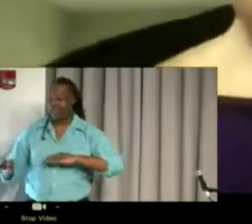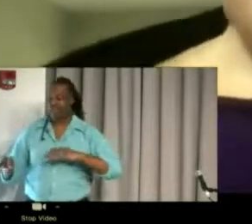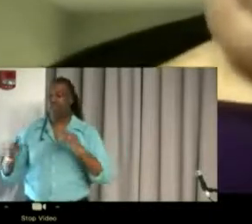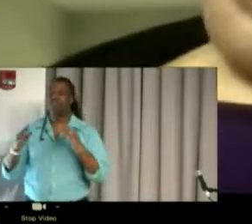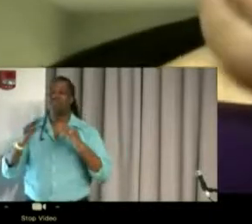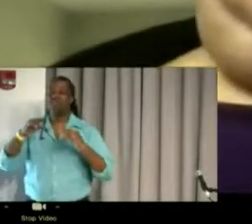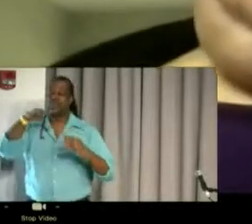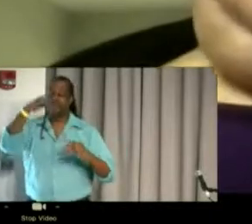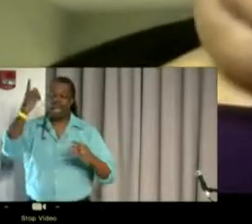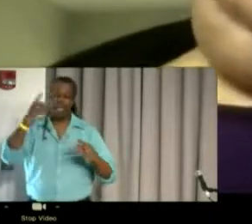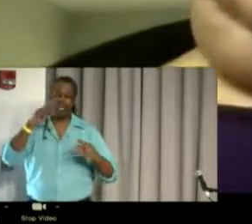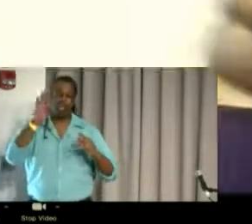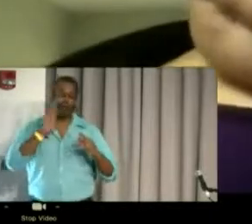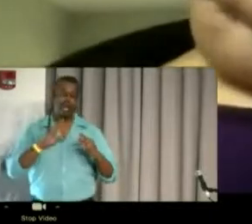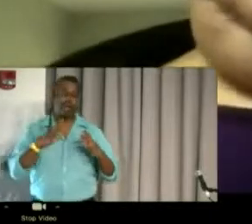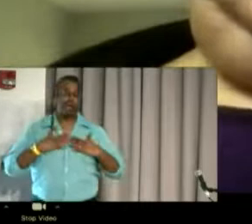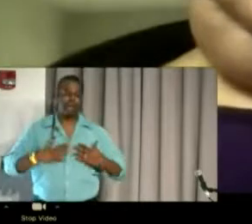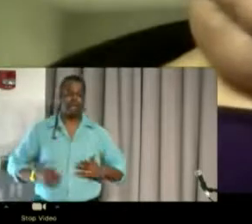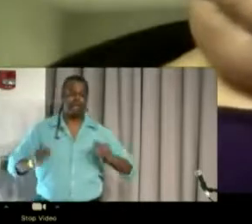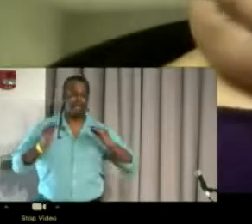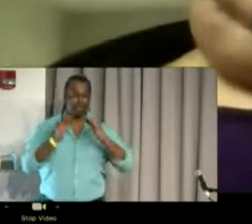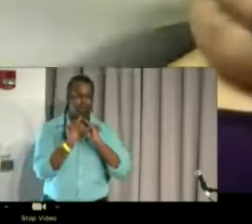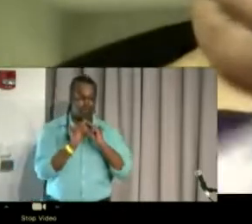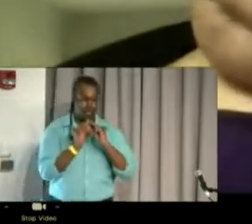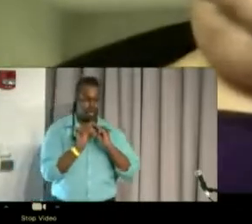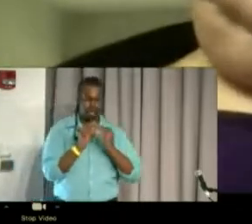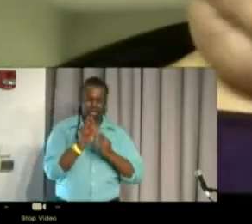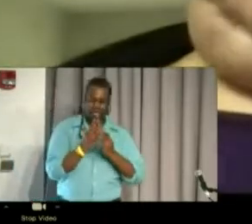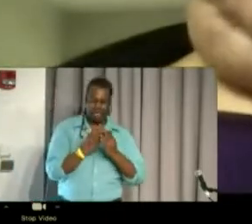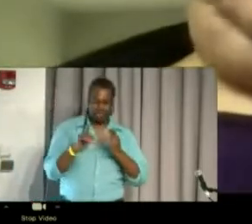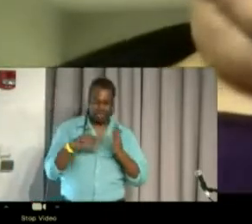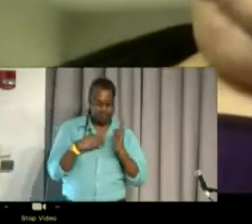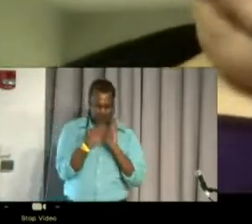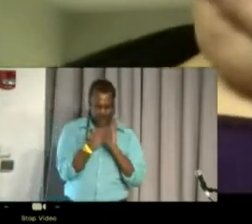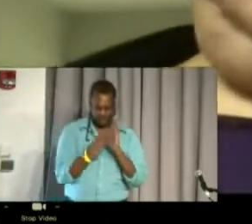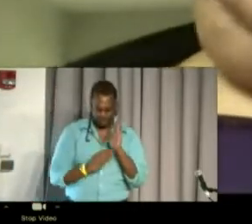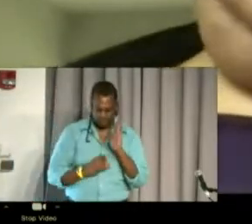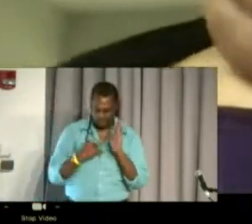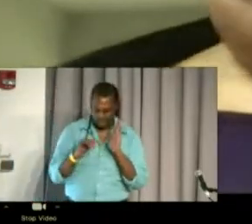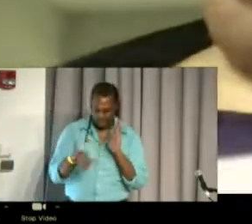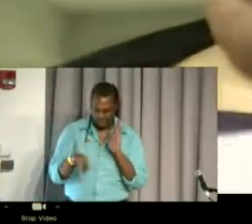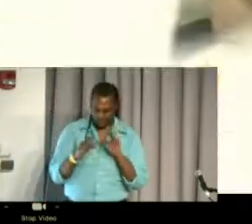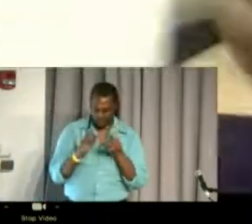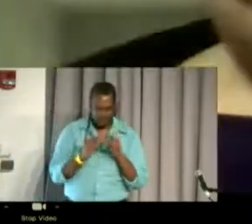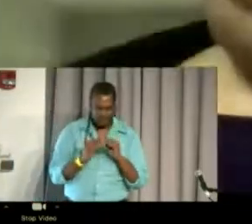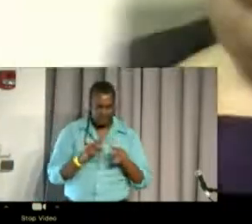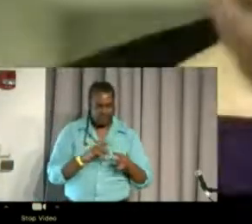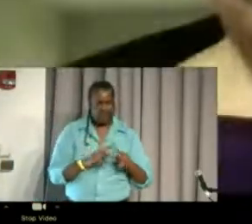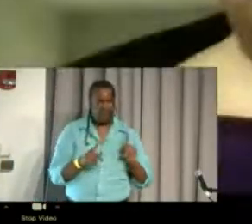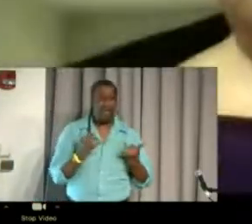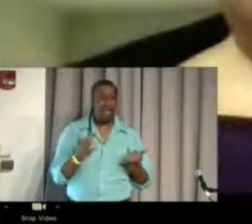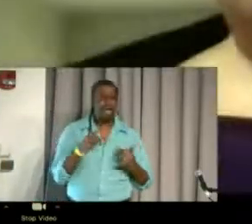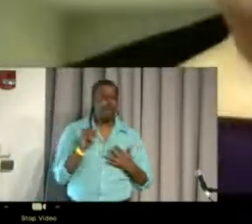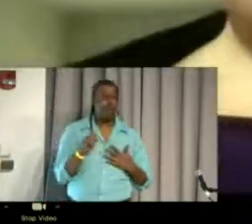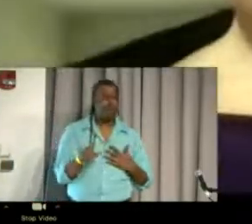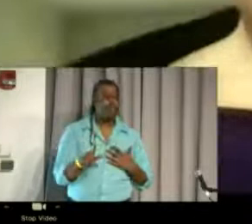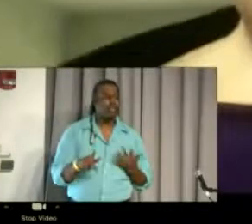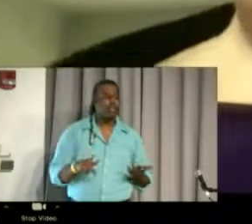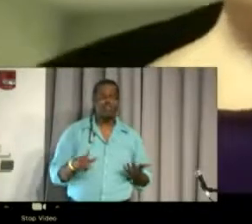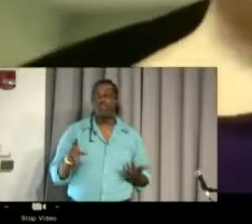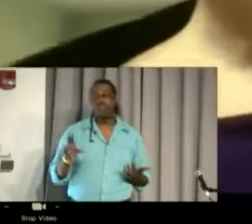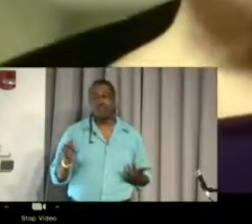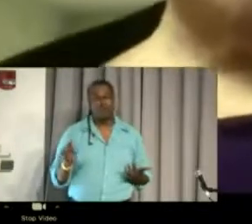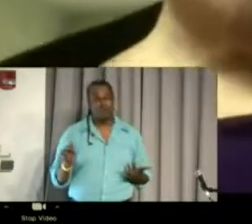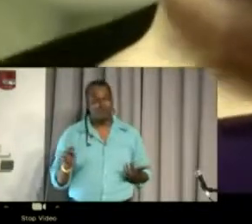bodies. I don't, somewhere in my notes is the exact thing. But so the question is,